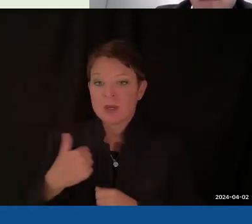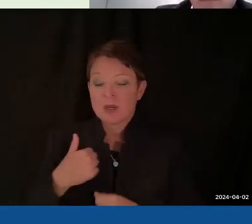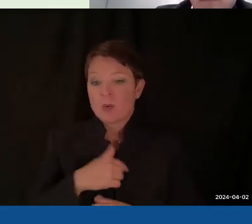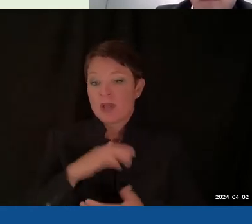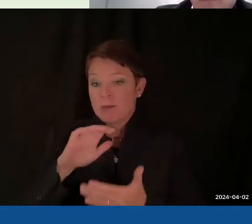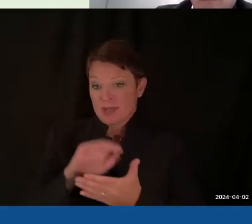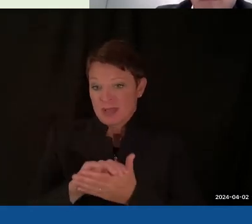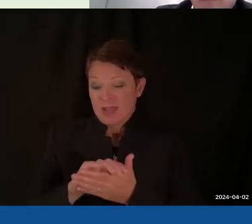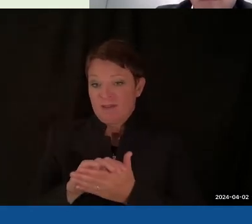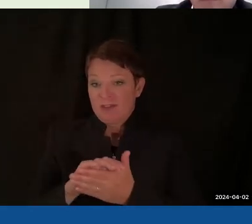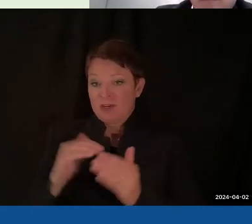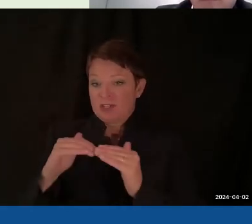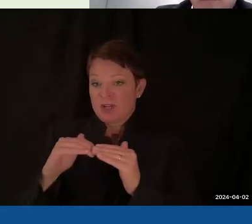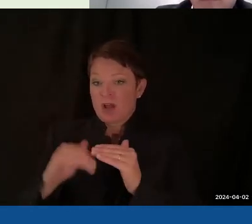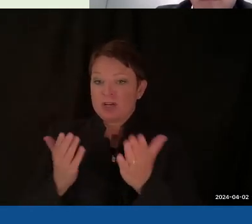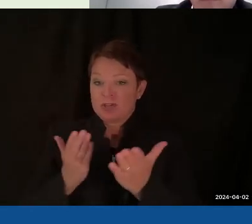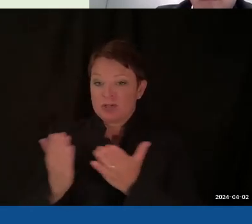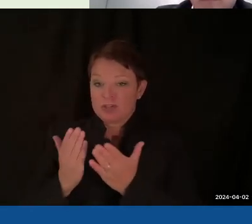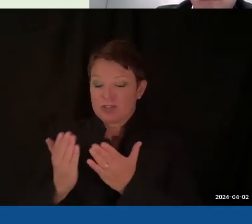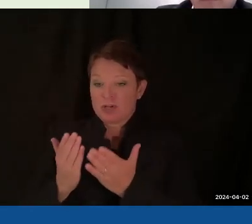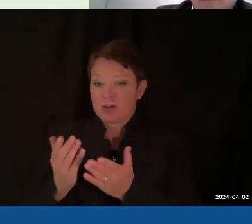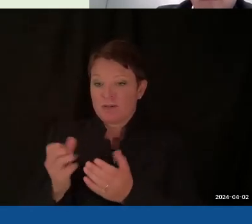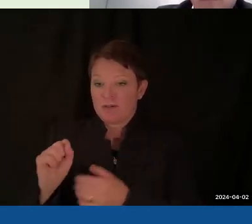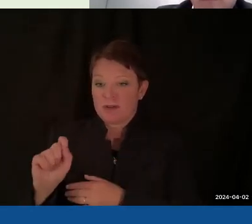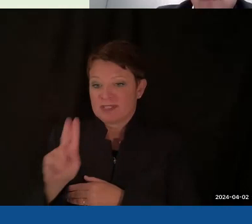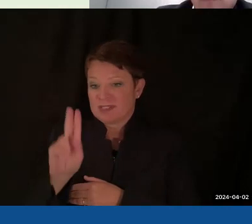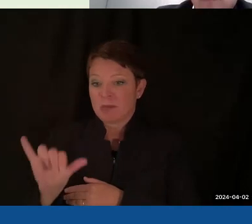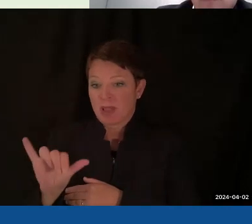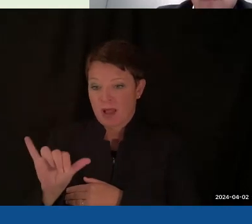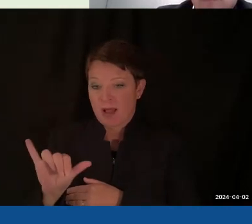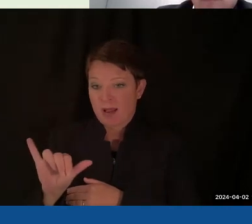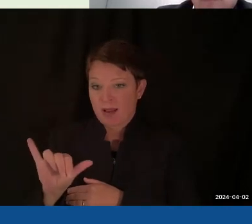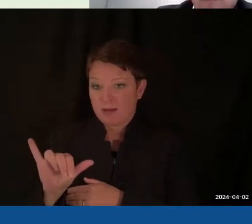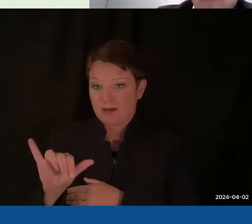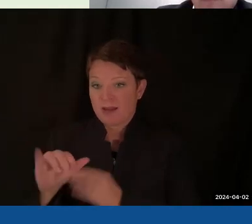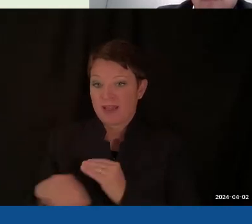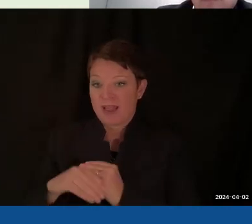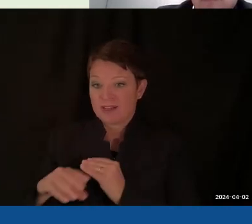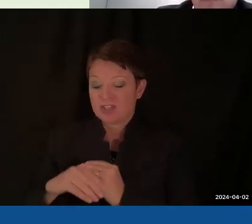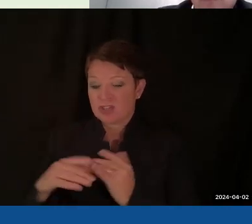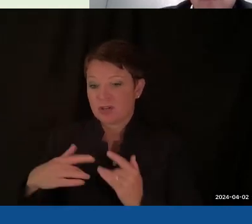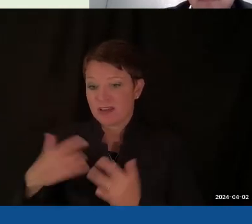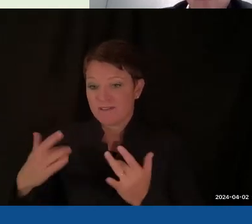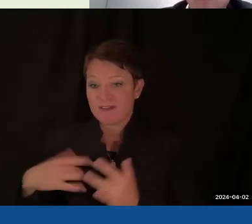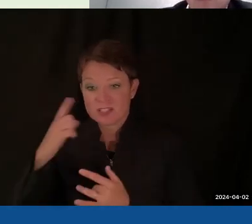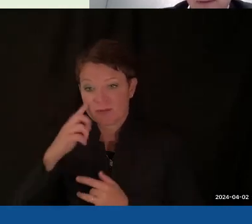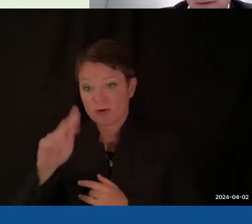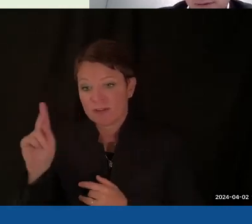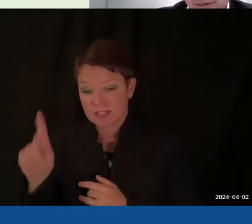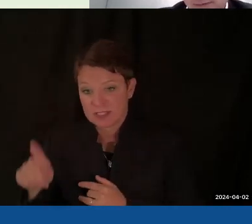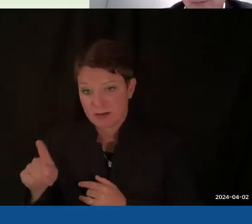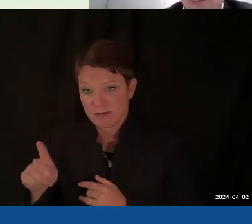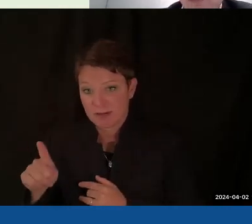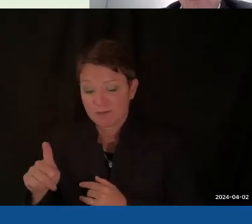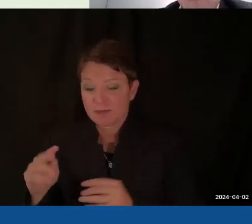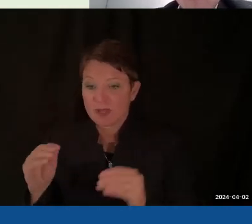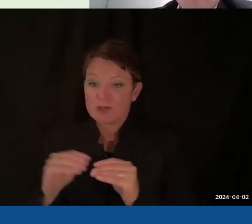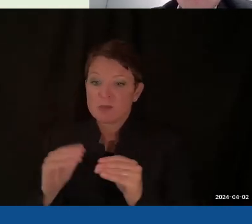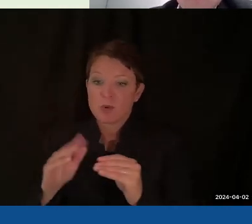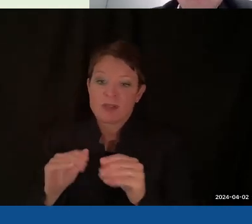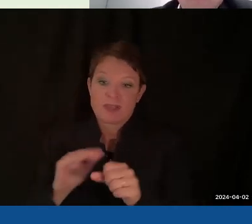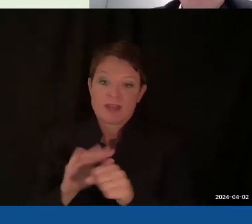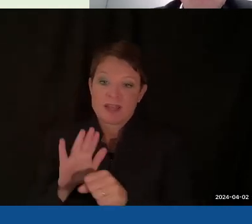is an underserved nature of the supply in the additional events for Philadelphia, and that there's more than